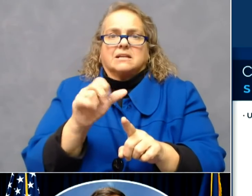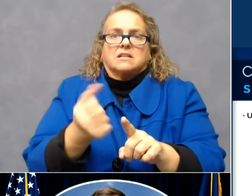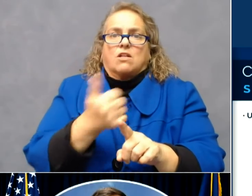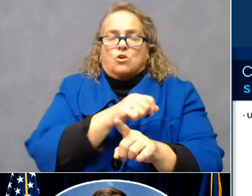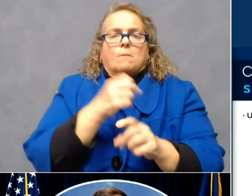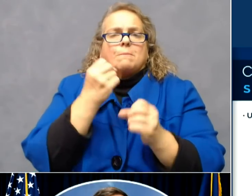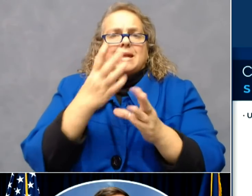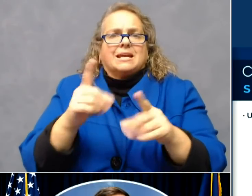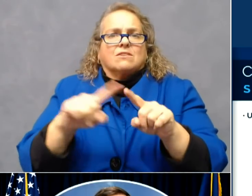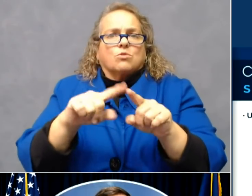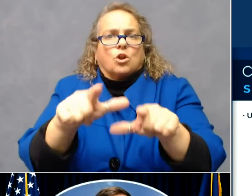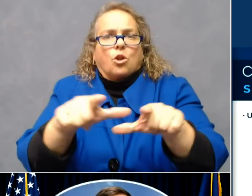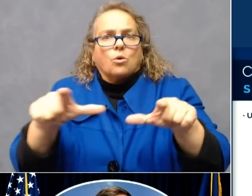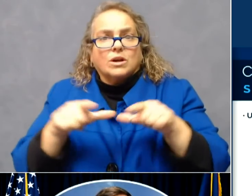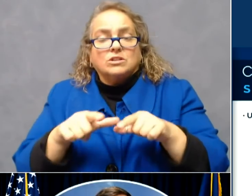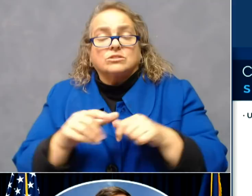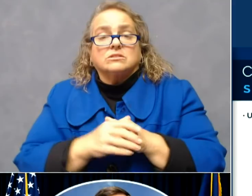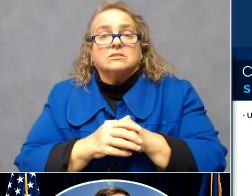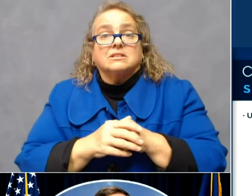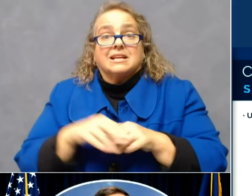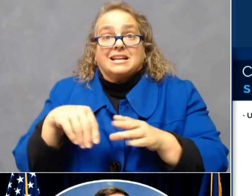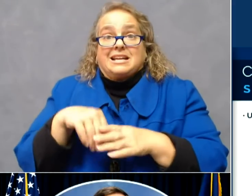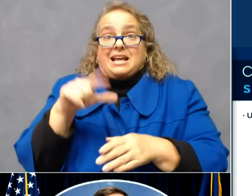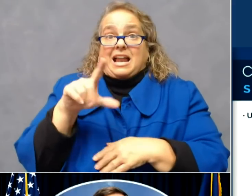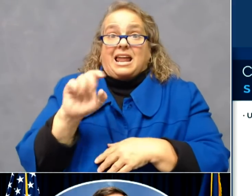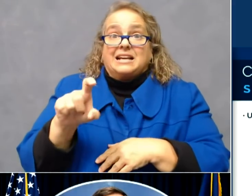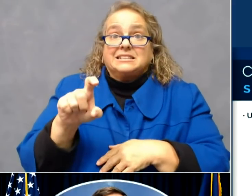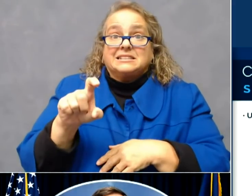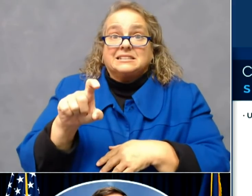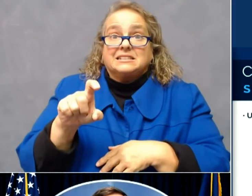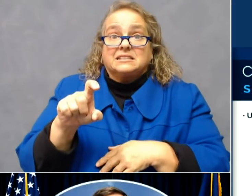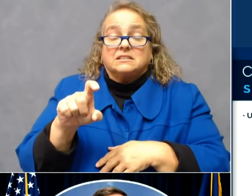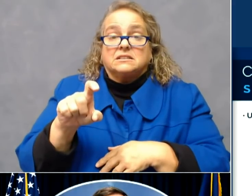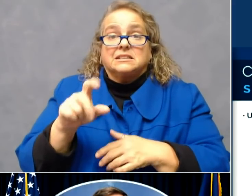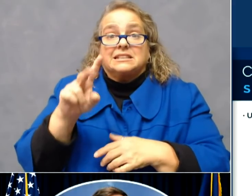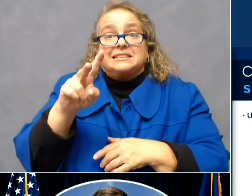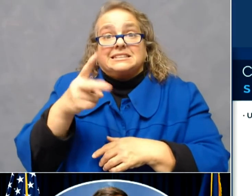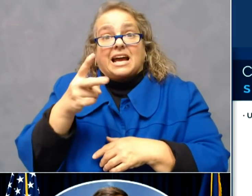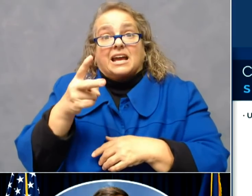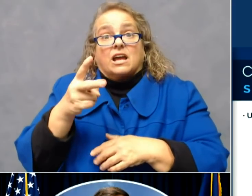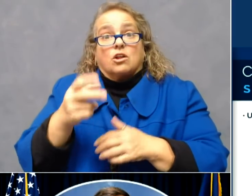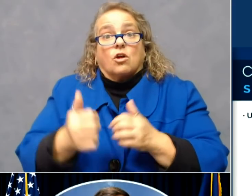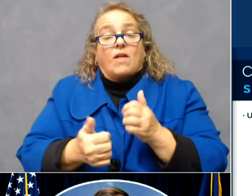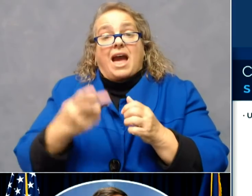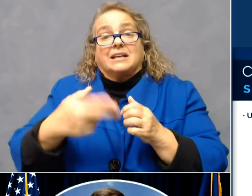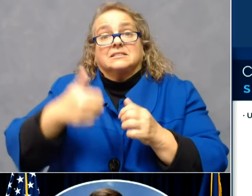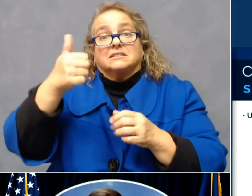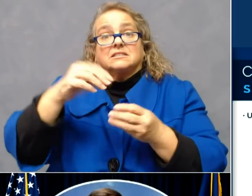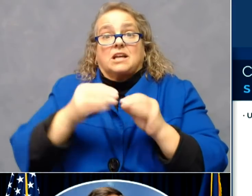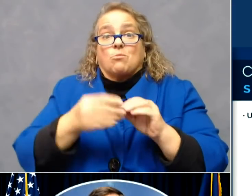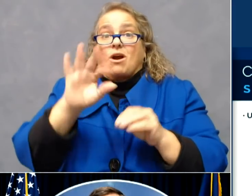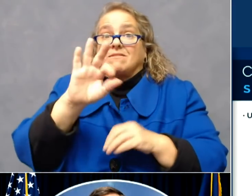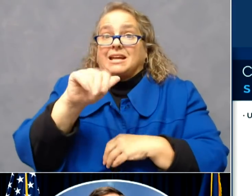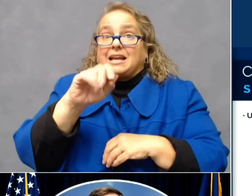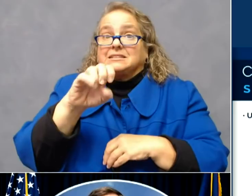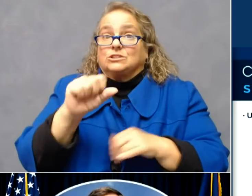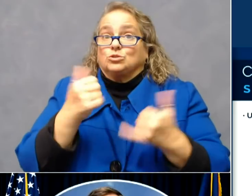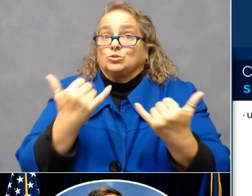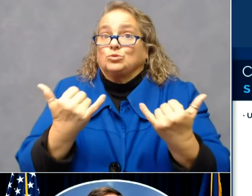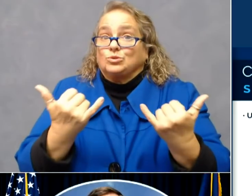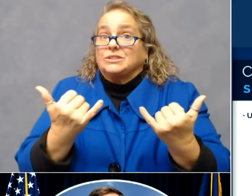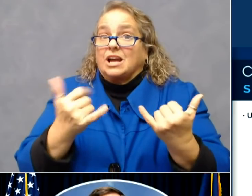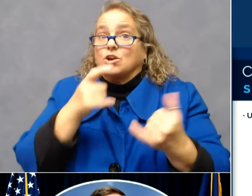area. In the Lexington area, the second most number of positive cases today. In addition to that surge